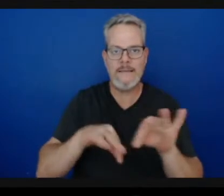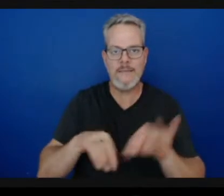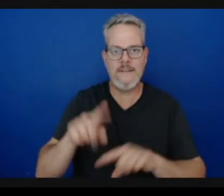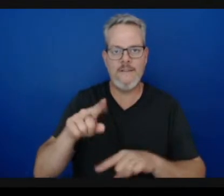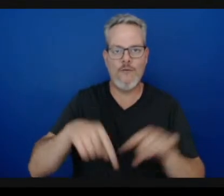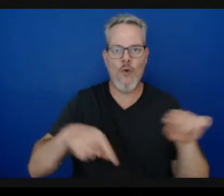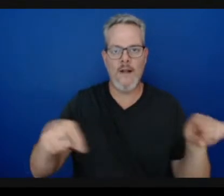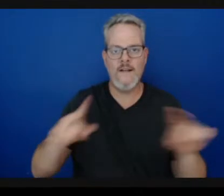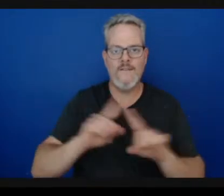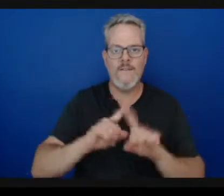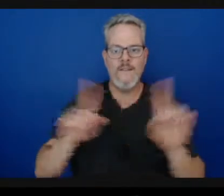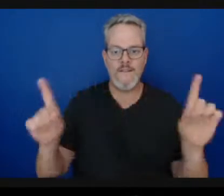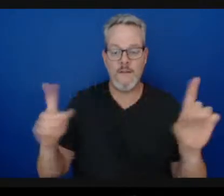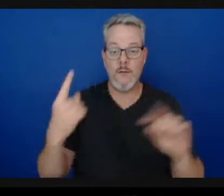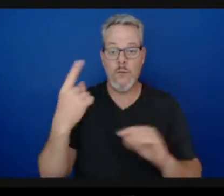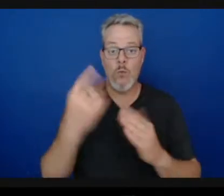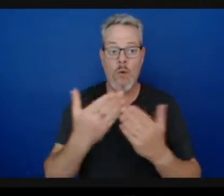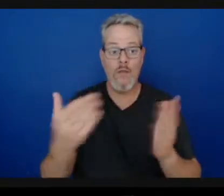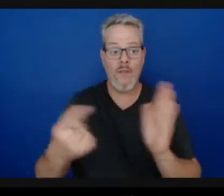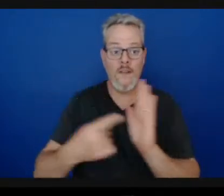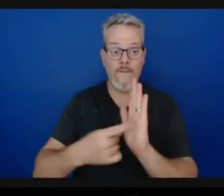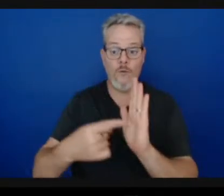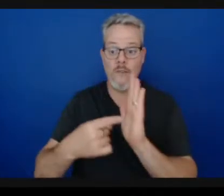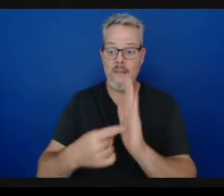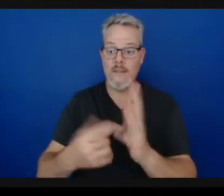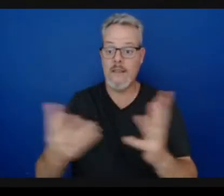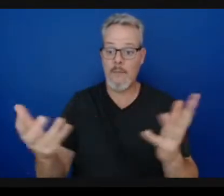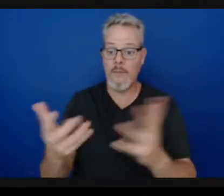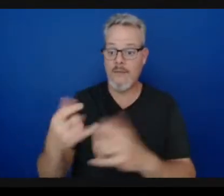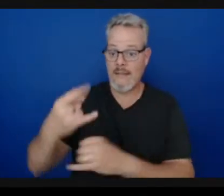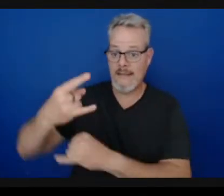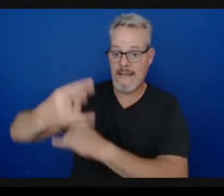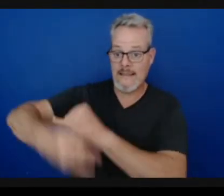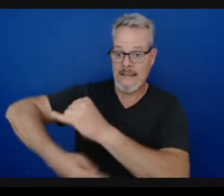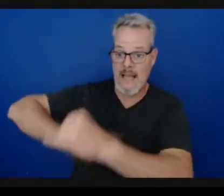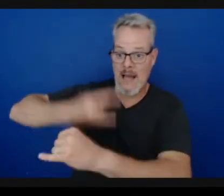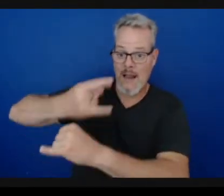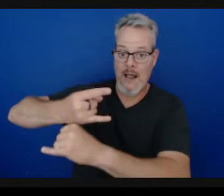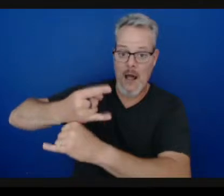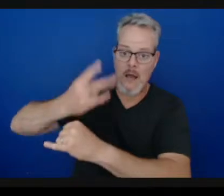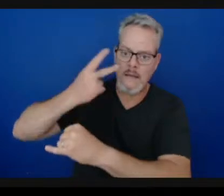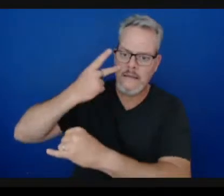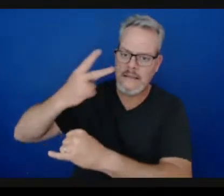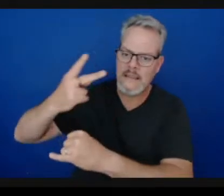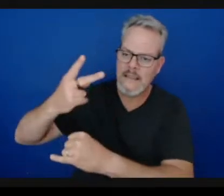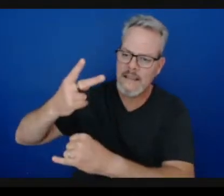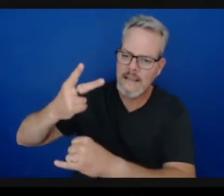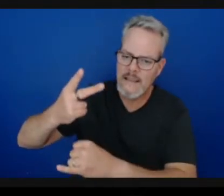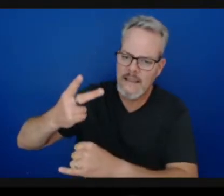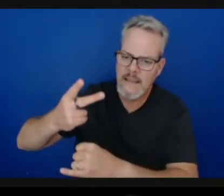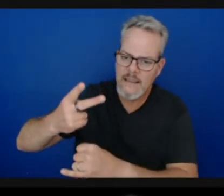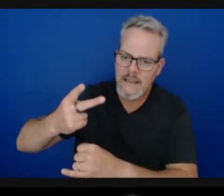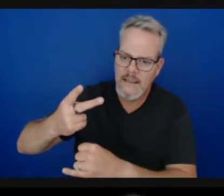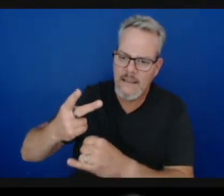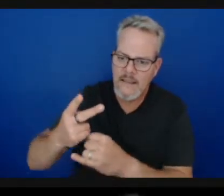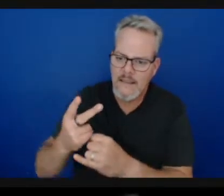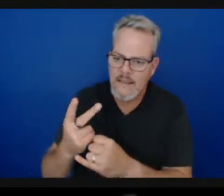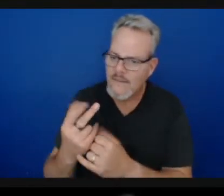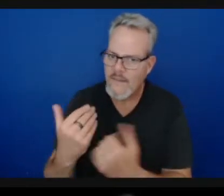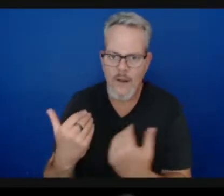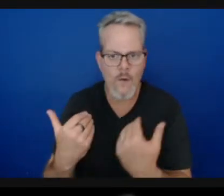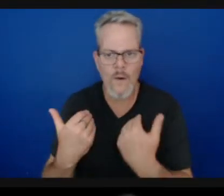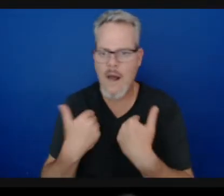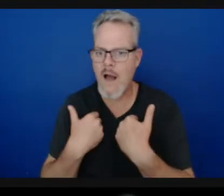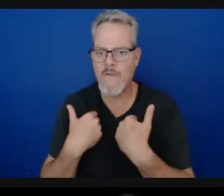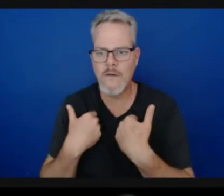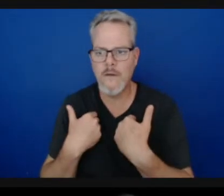for example. One thing is that the satellite, let's see if they have it drawn on here. It's not on this one, but usually